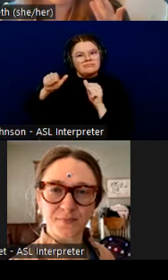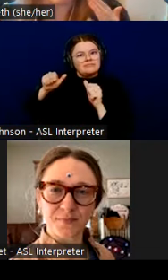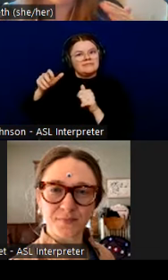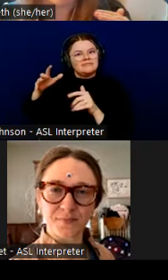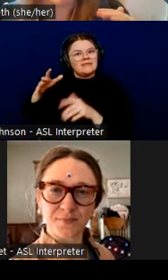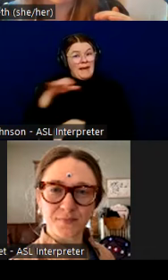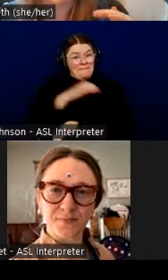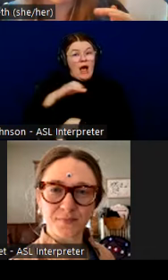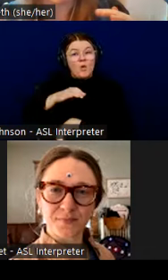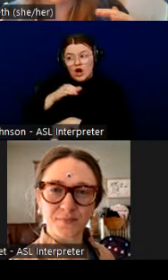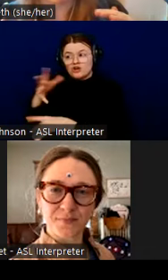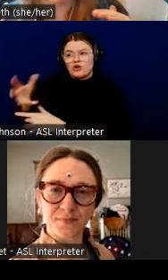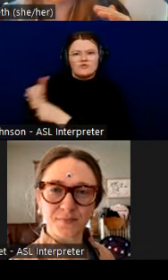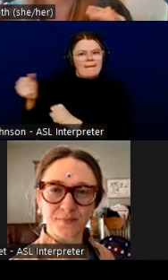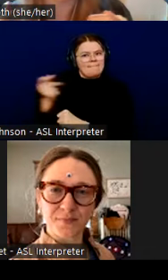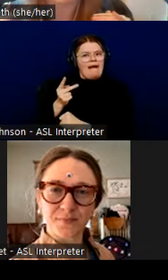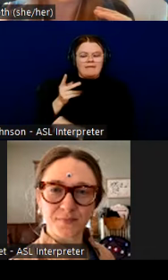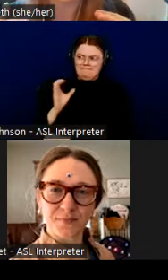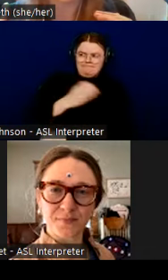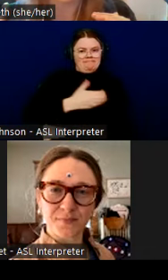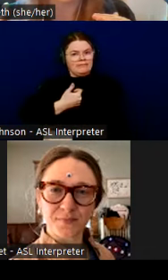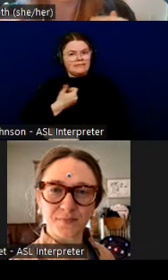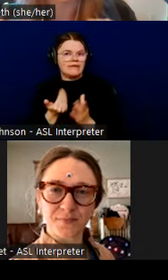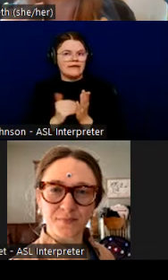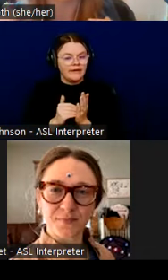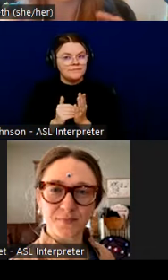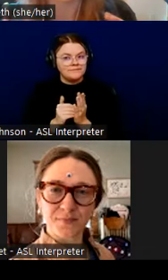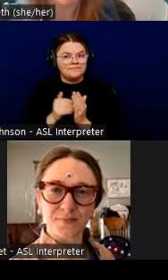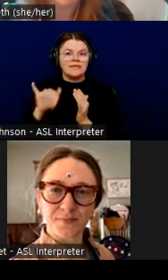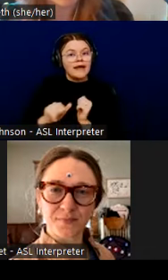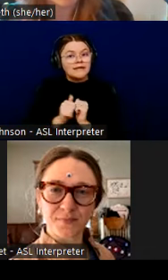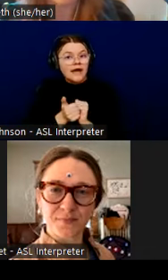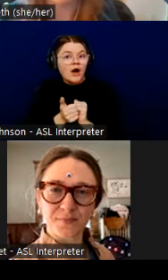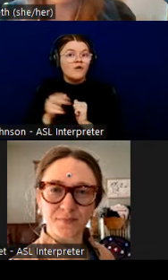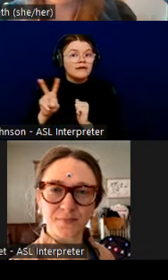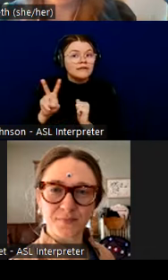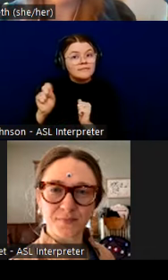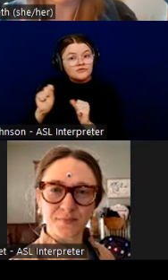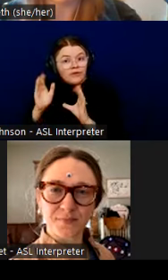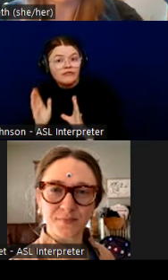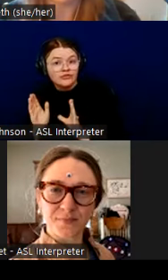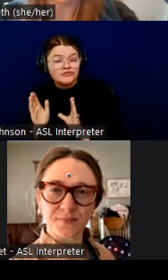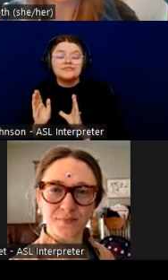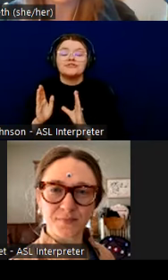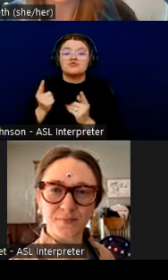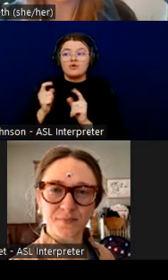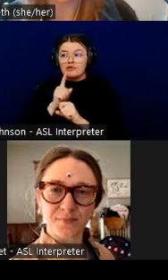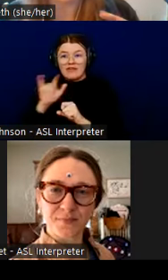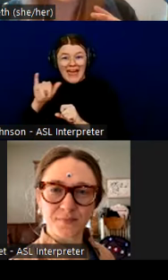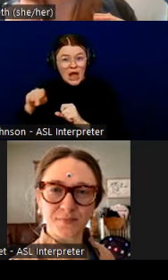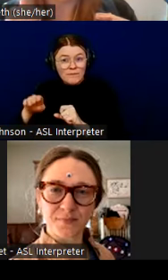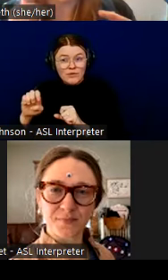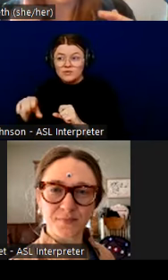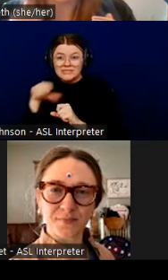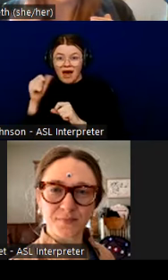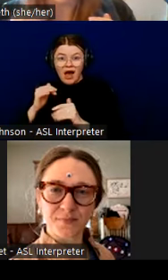It's a way that victim survivors try to keep the abuse from escalating, or try to